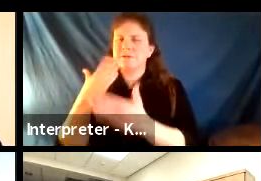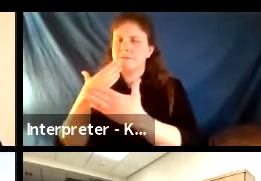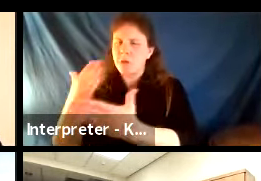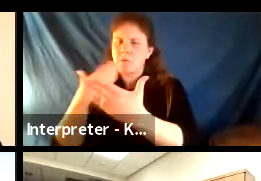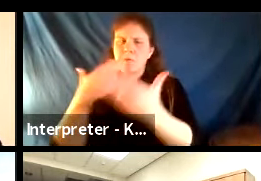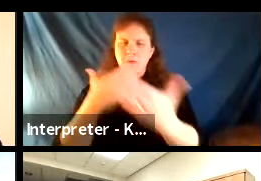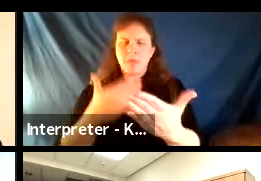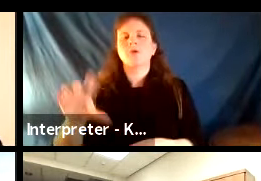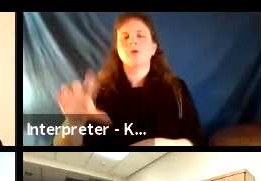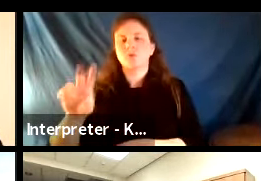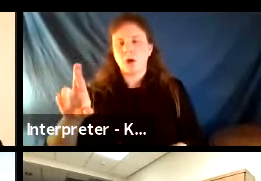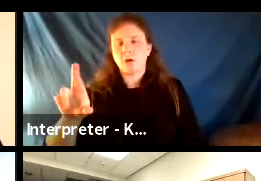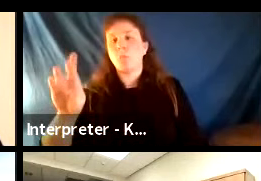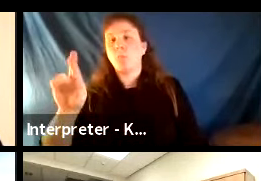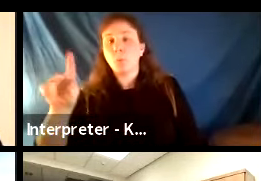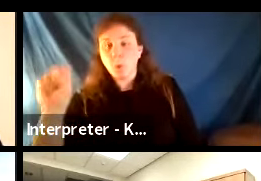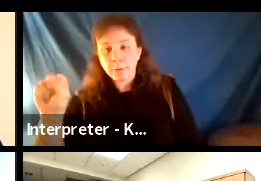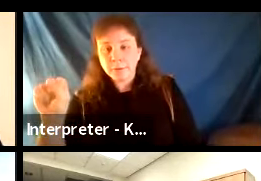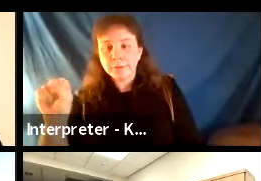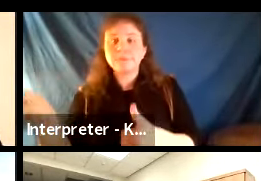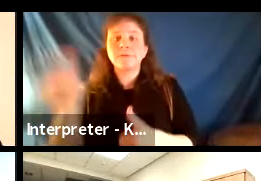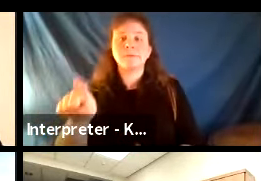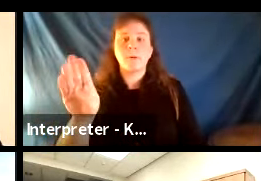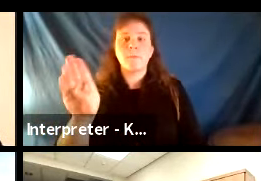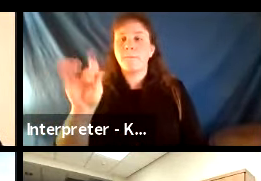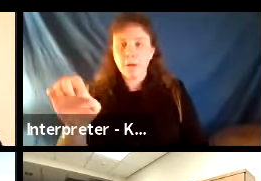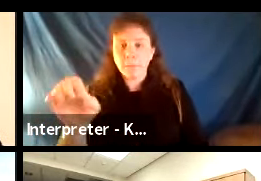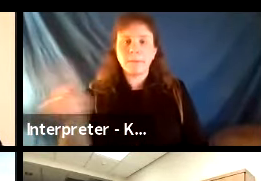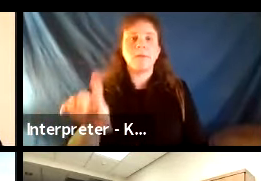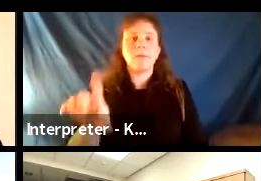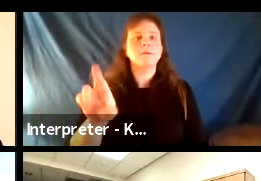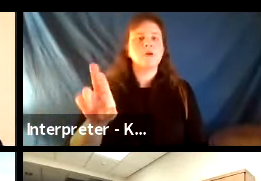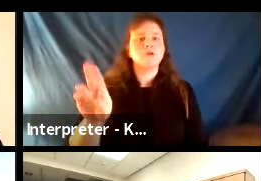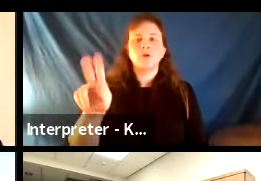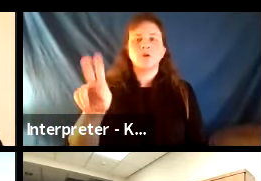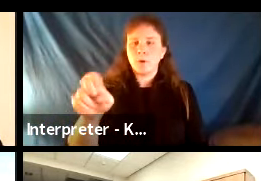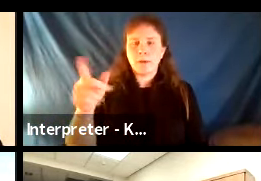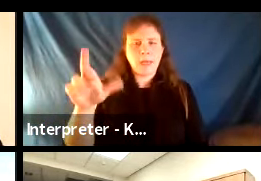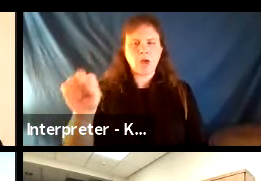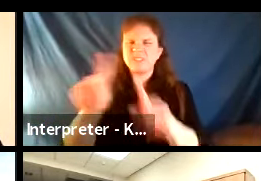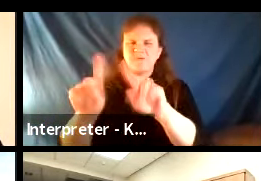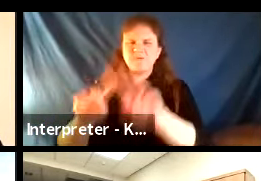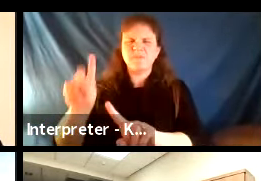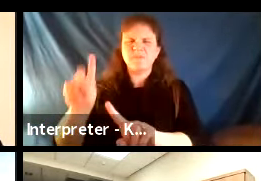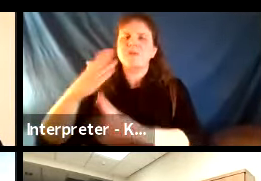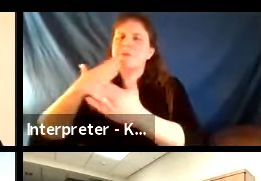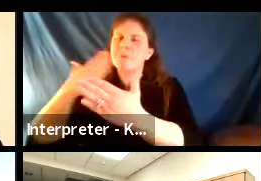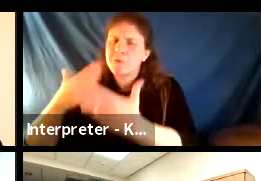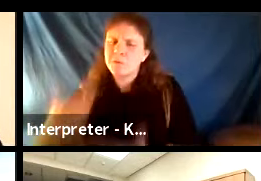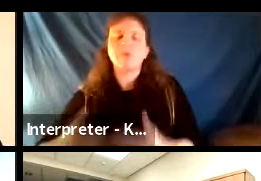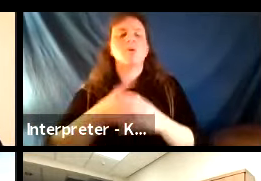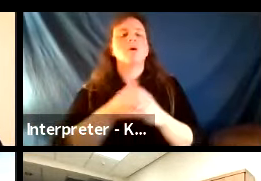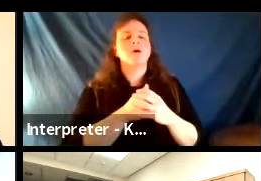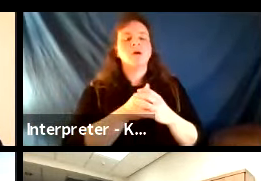Dr. Brooks for this, and Bobby as well for calling the meeting. I do think that sometimes that